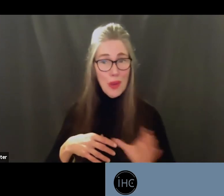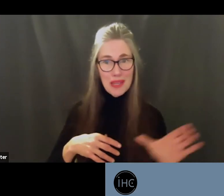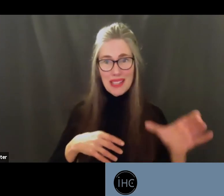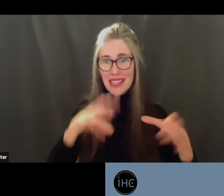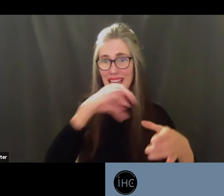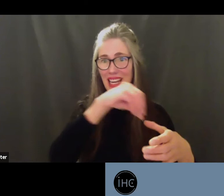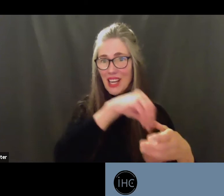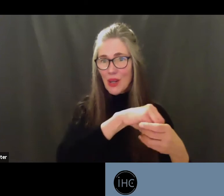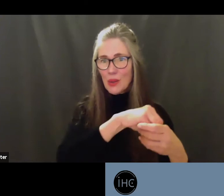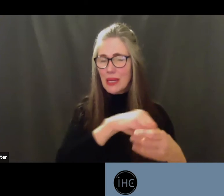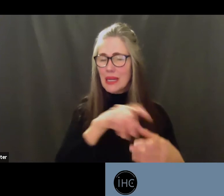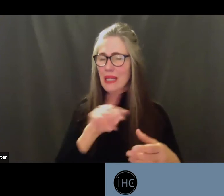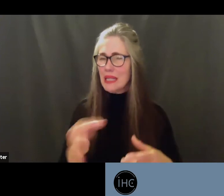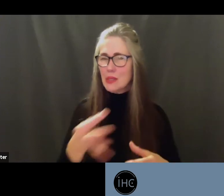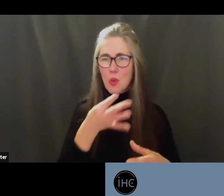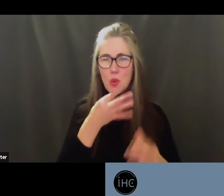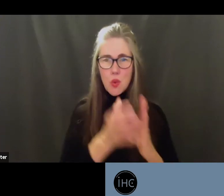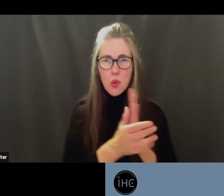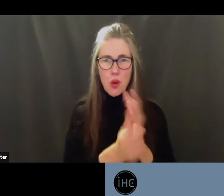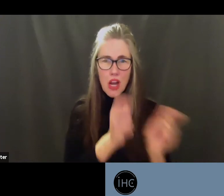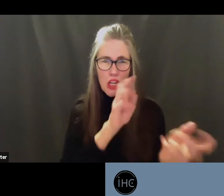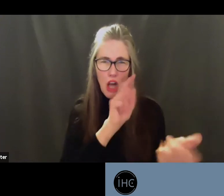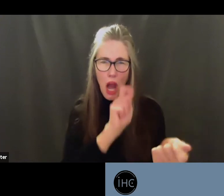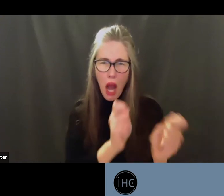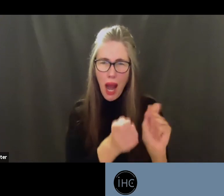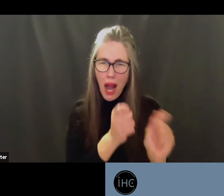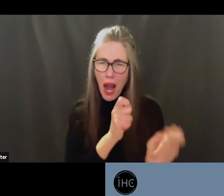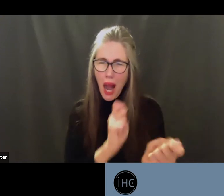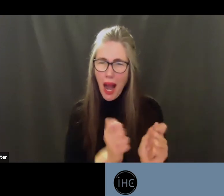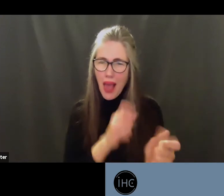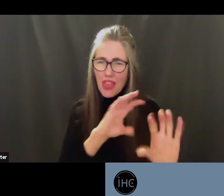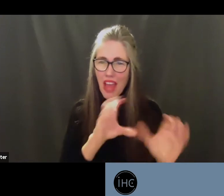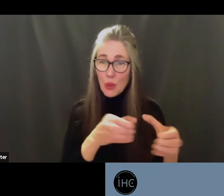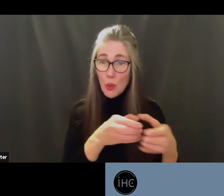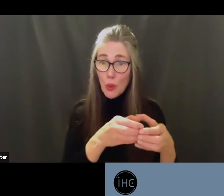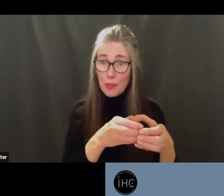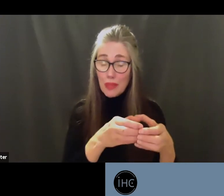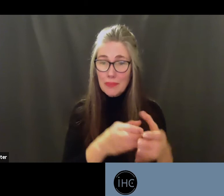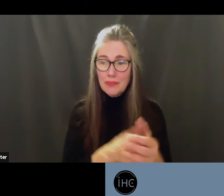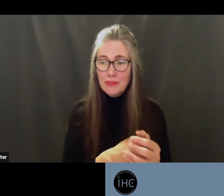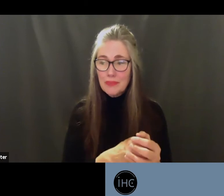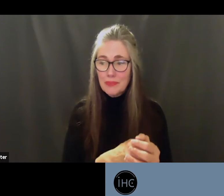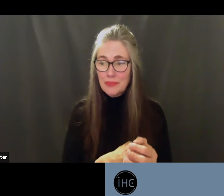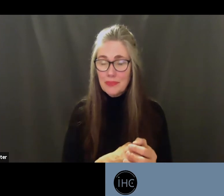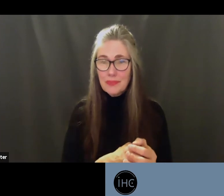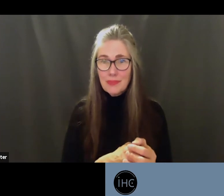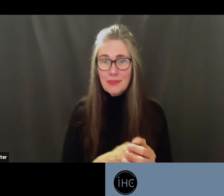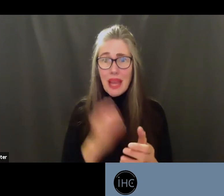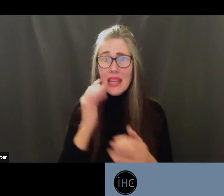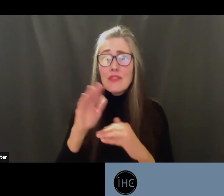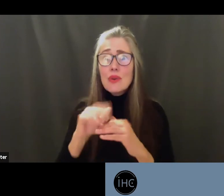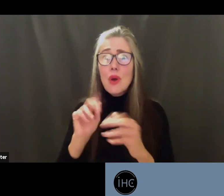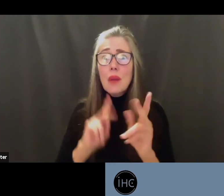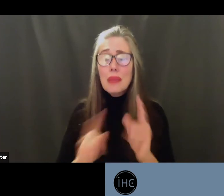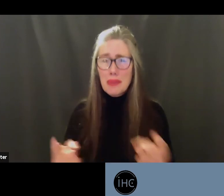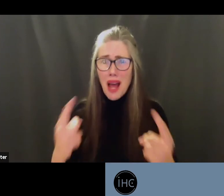at shaping this group, and imagine, you know, calling people to come to a rally in the